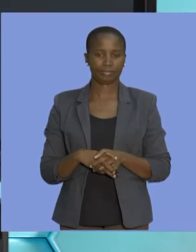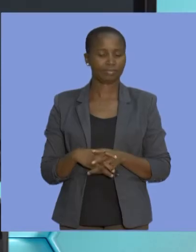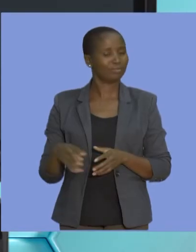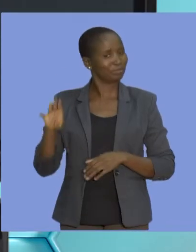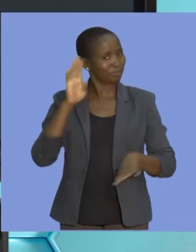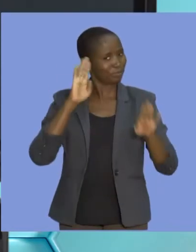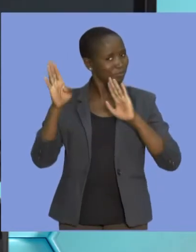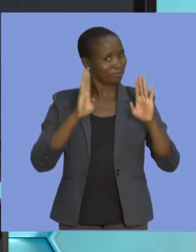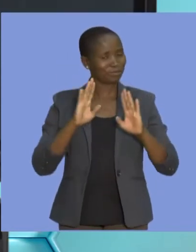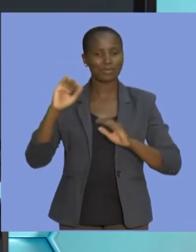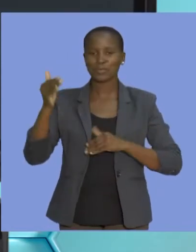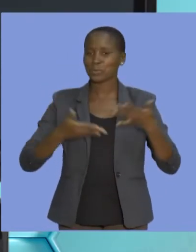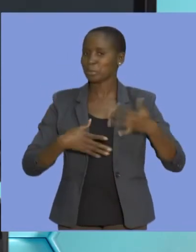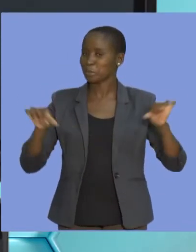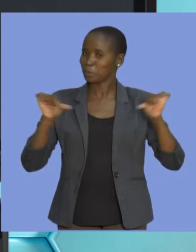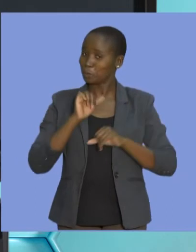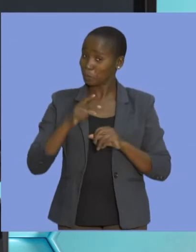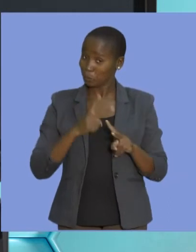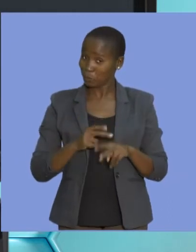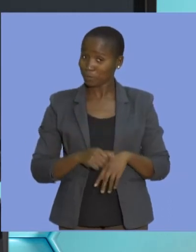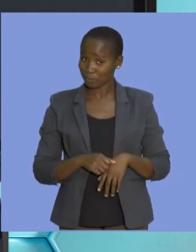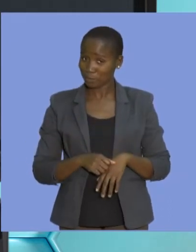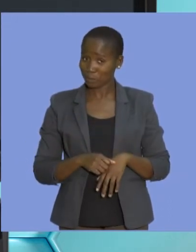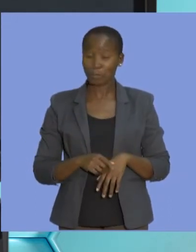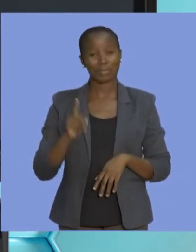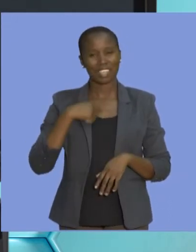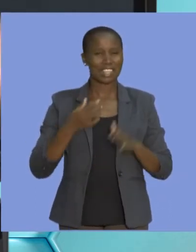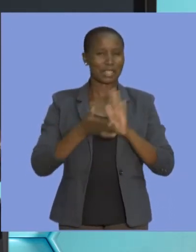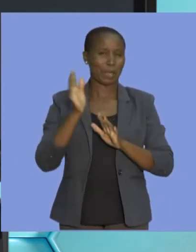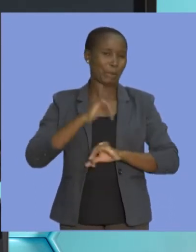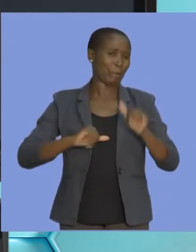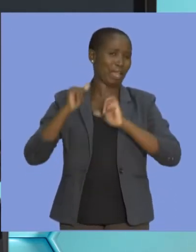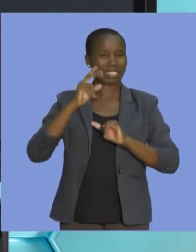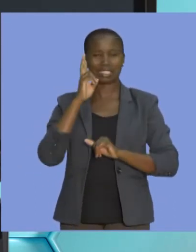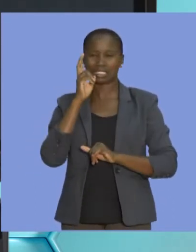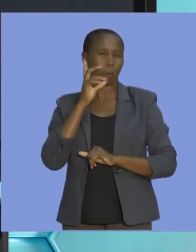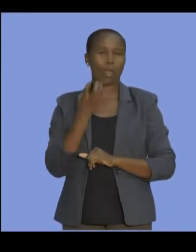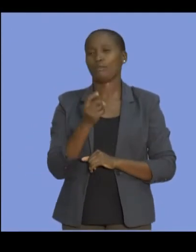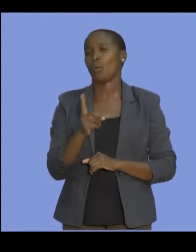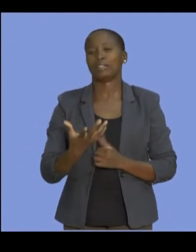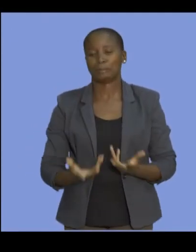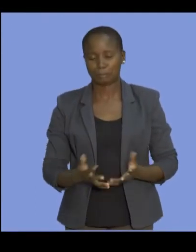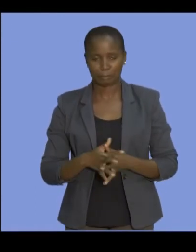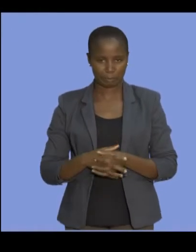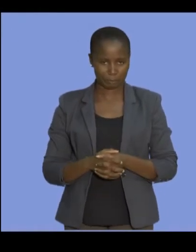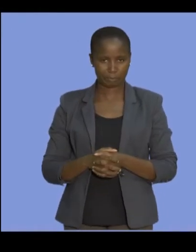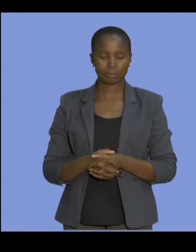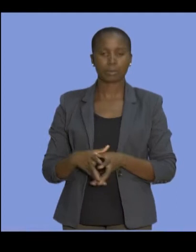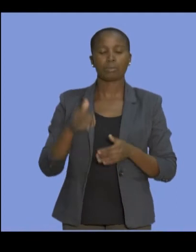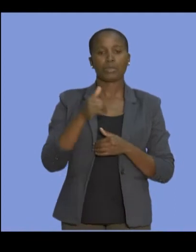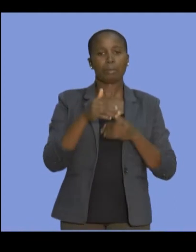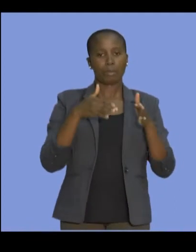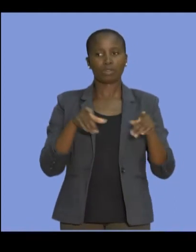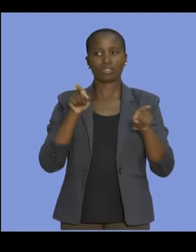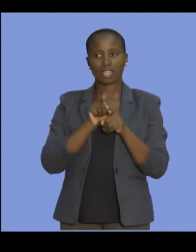Hello guys, welcome back once again. So let's go back to work. Let's see what we have. So box and whisker